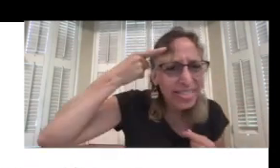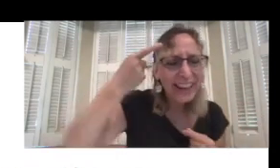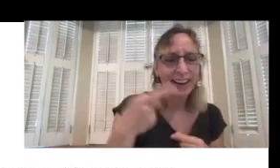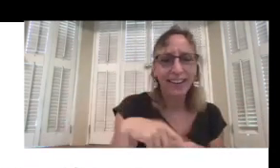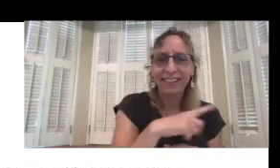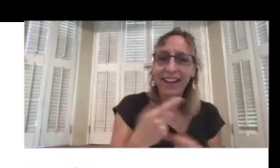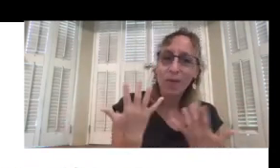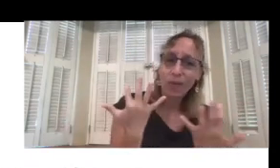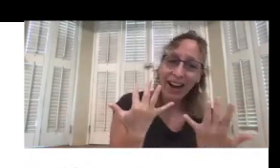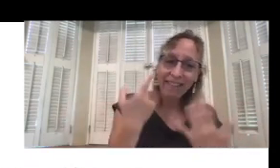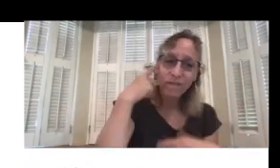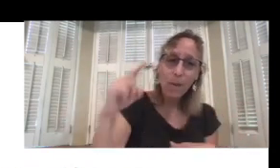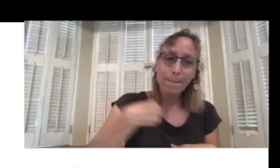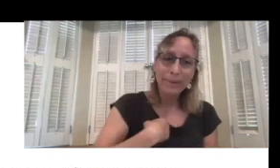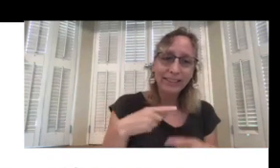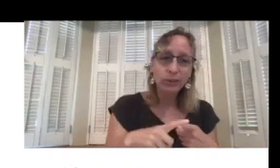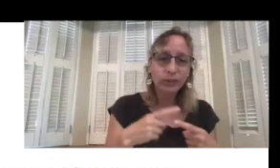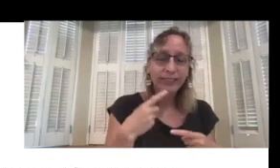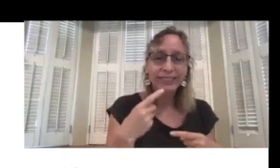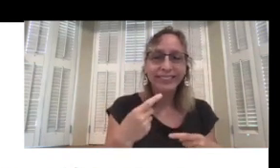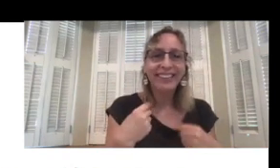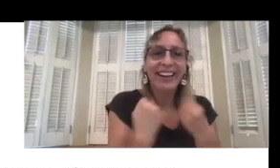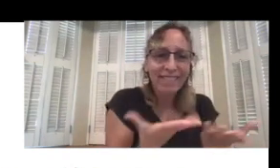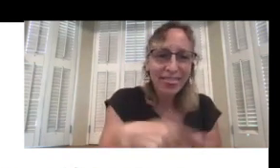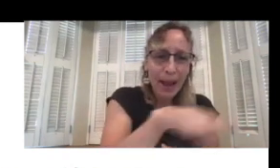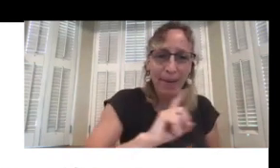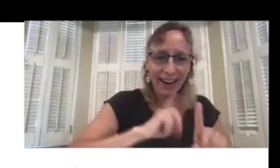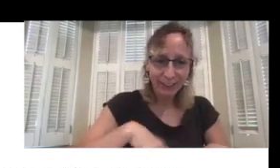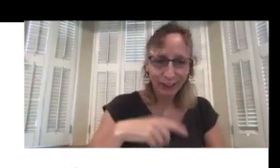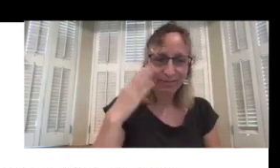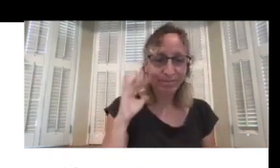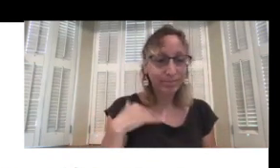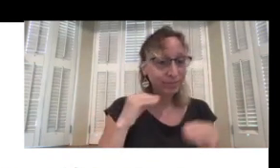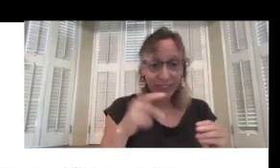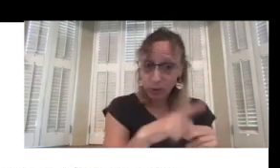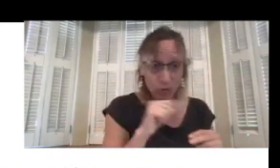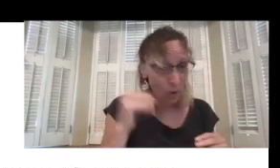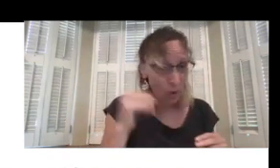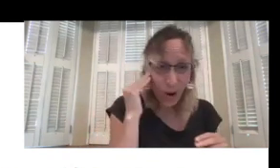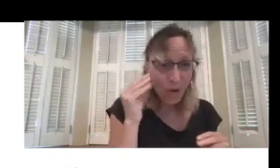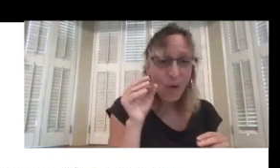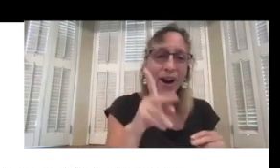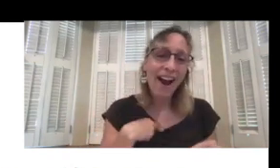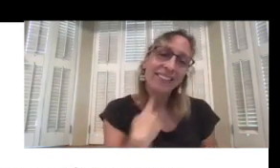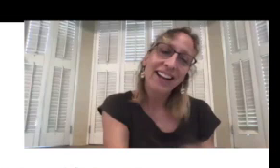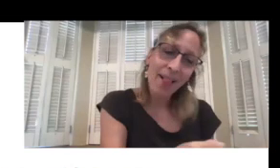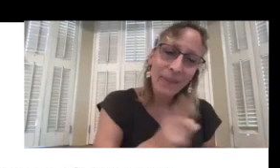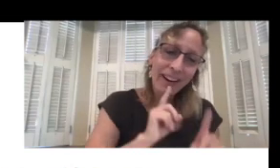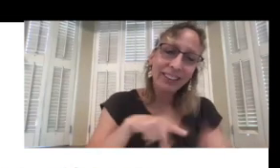the question. You know, I would ask them, what do you think? And then would wait for me to give them the answer.